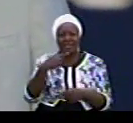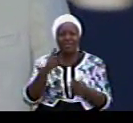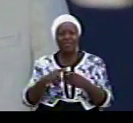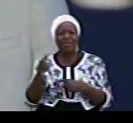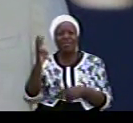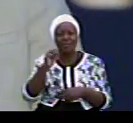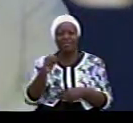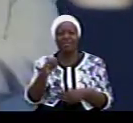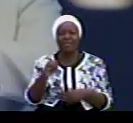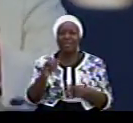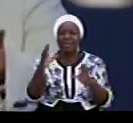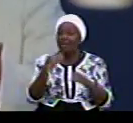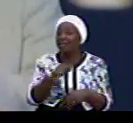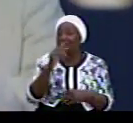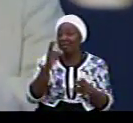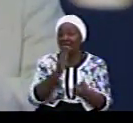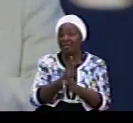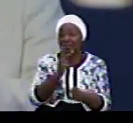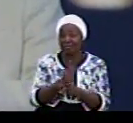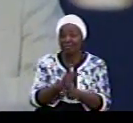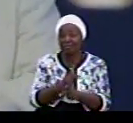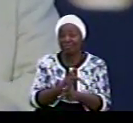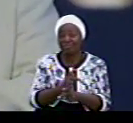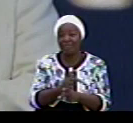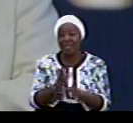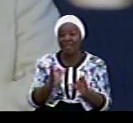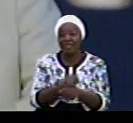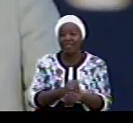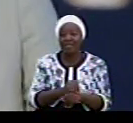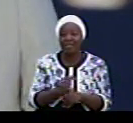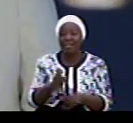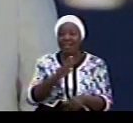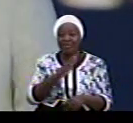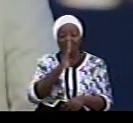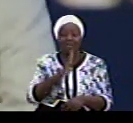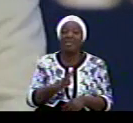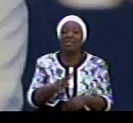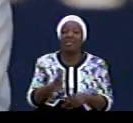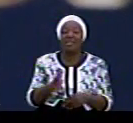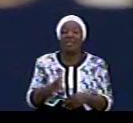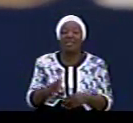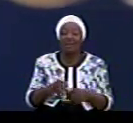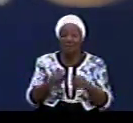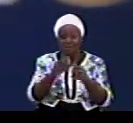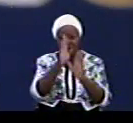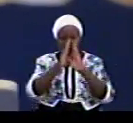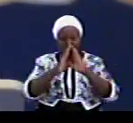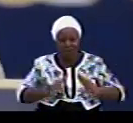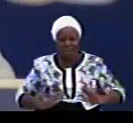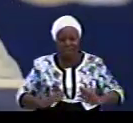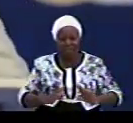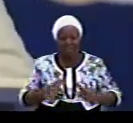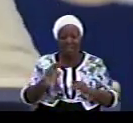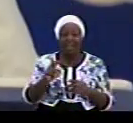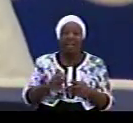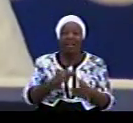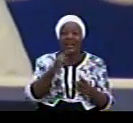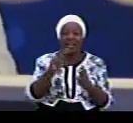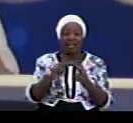it and be quiet. Fear not, neither be